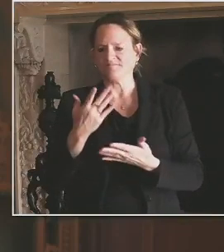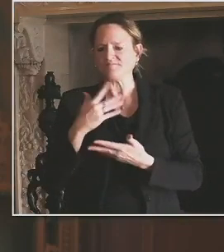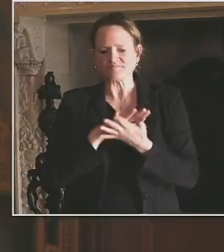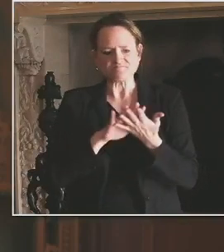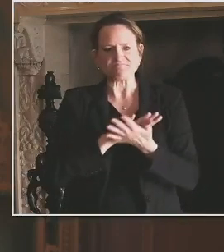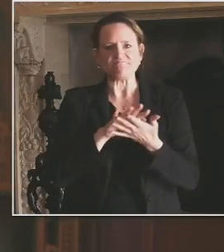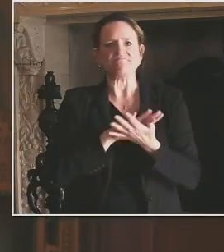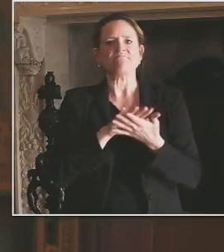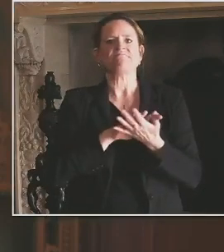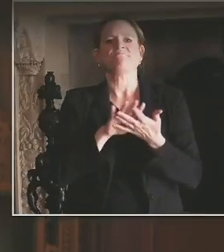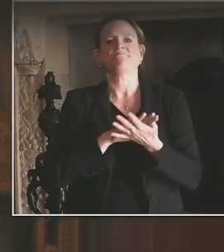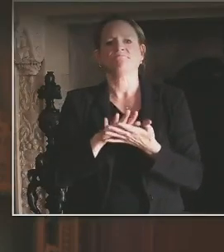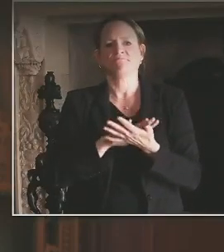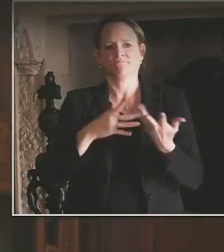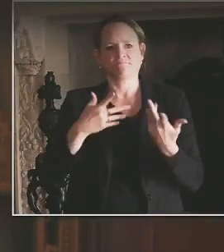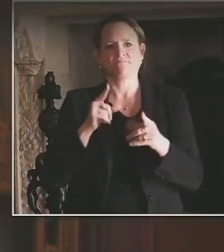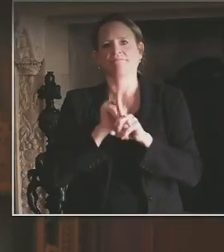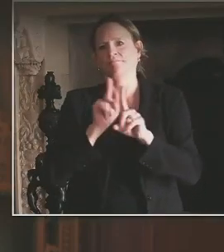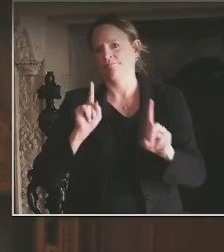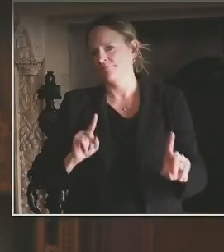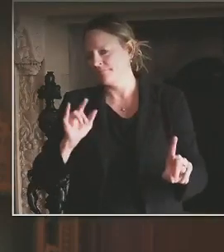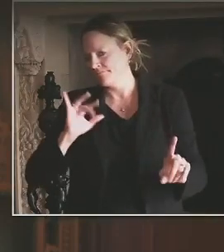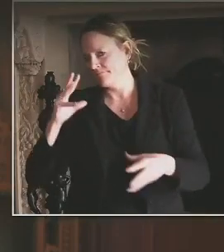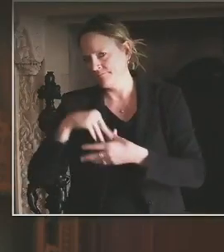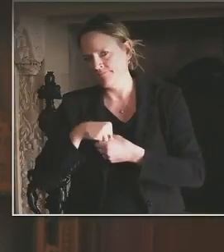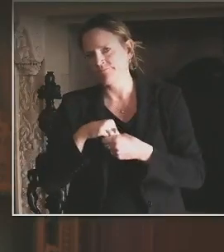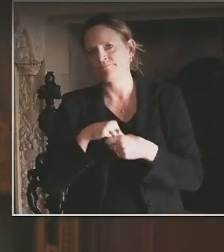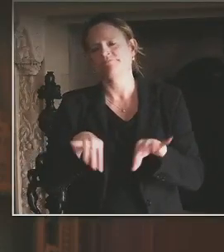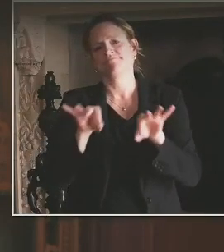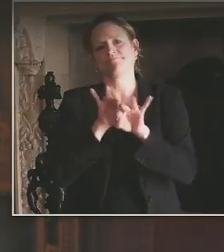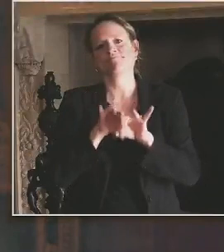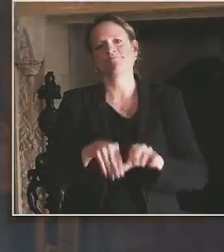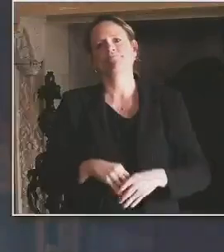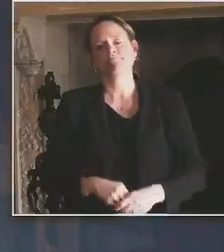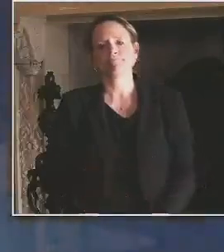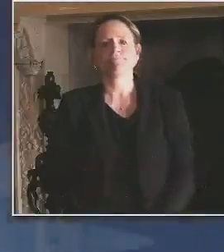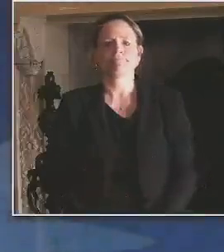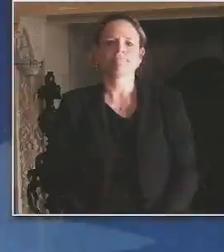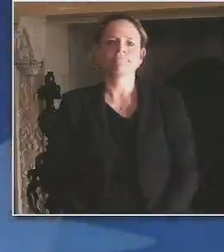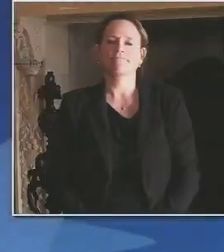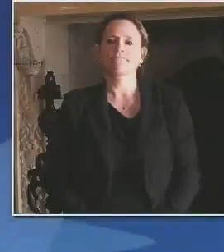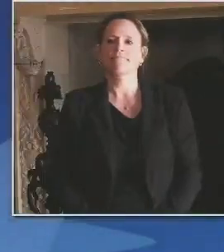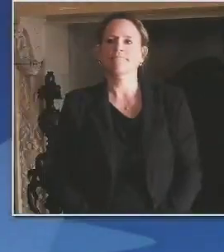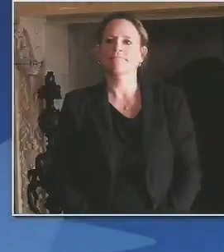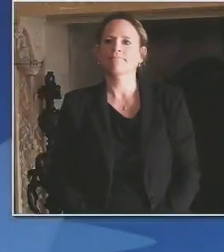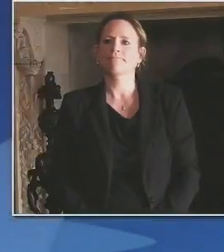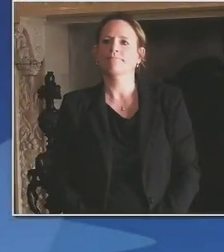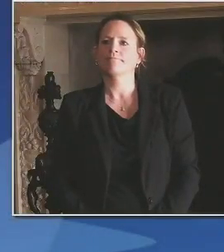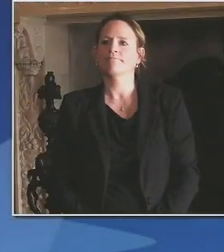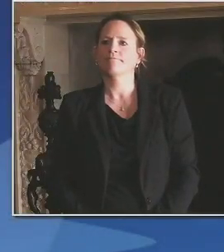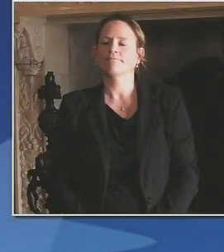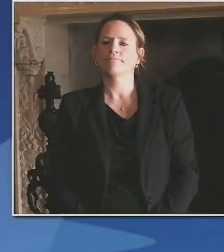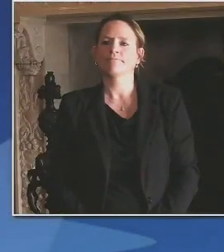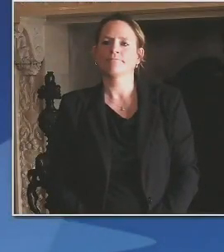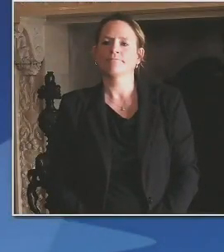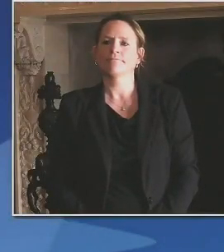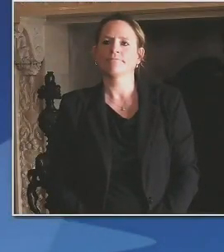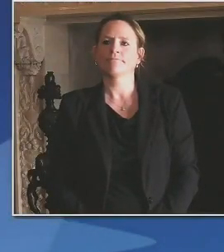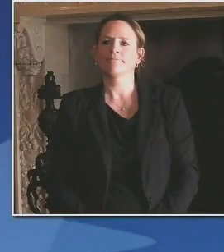important. So thanks for the question. It's something that we encourage everyone to do. All right, thank you. Our next question comes from Rachel Glosch